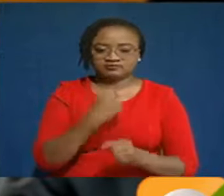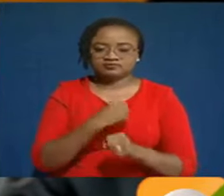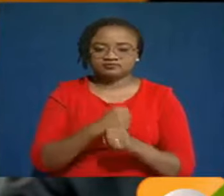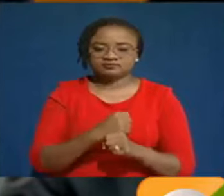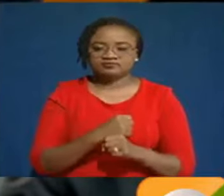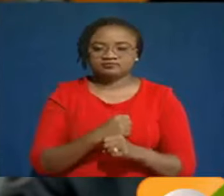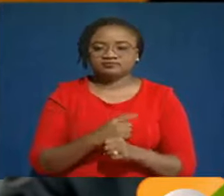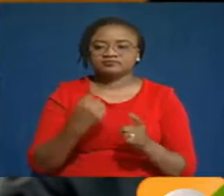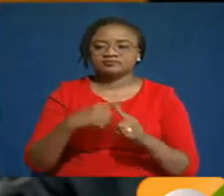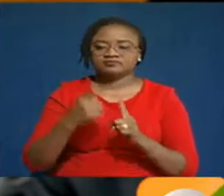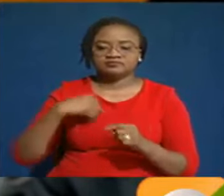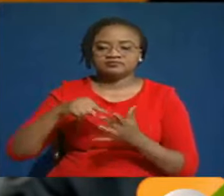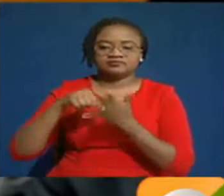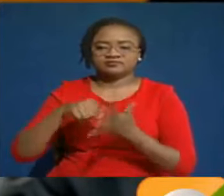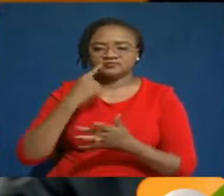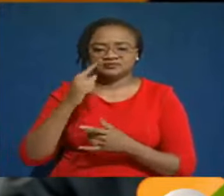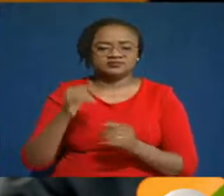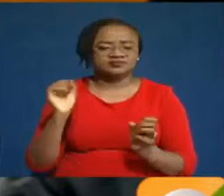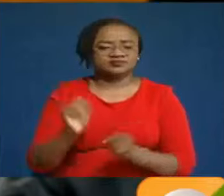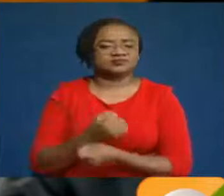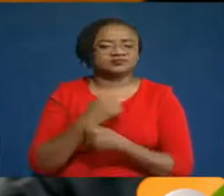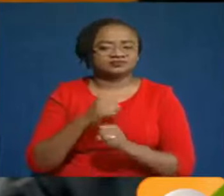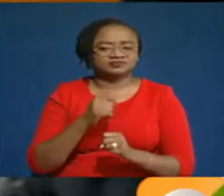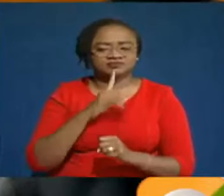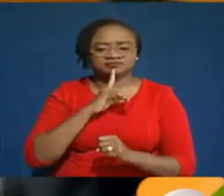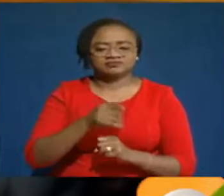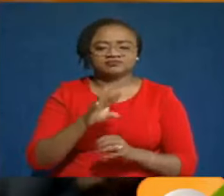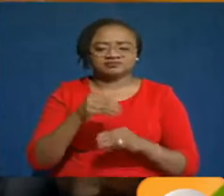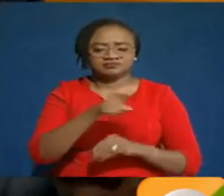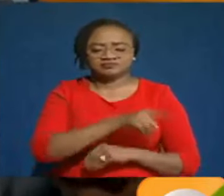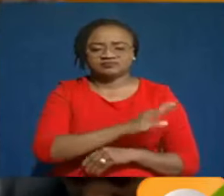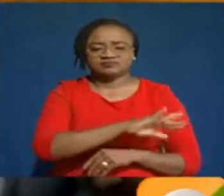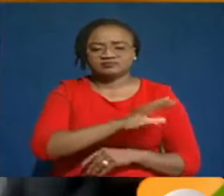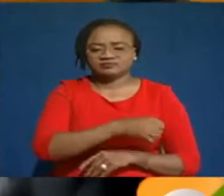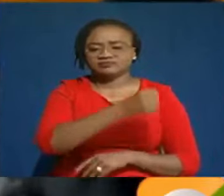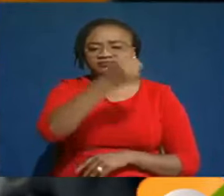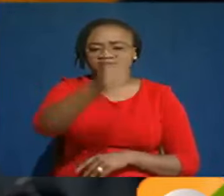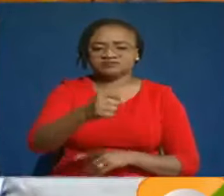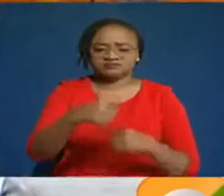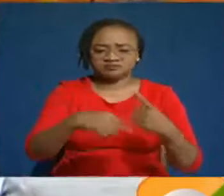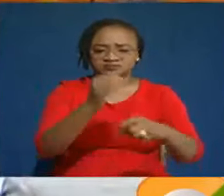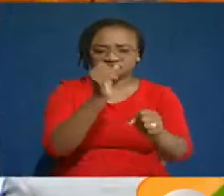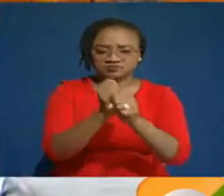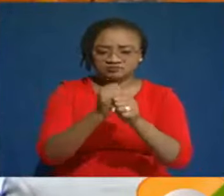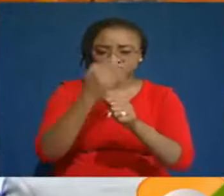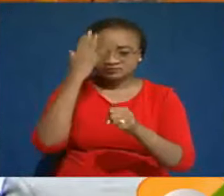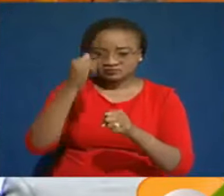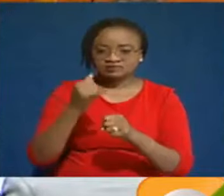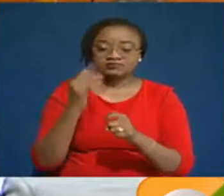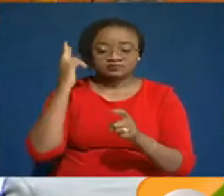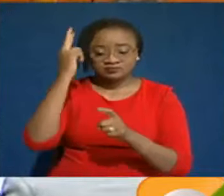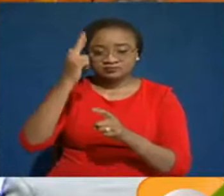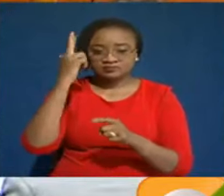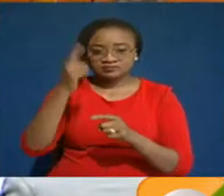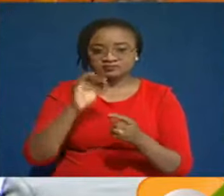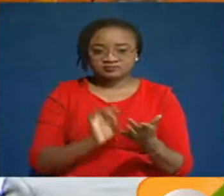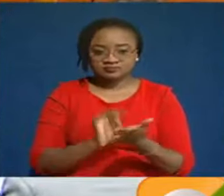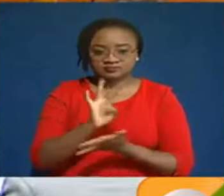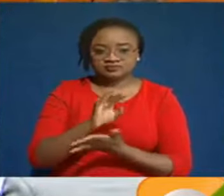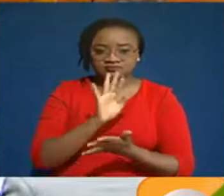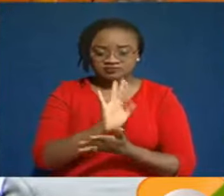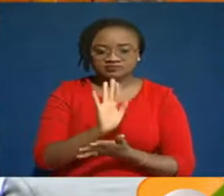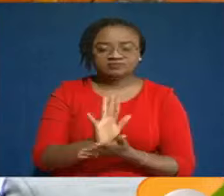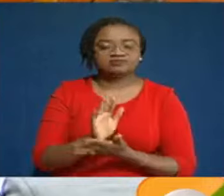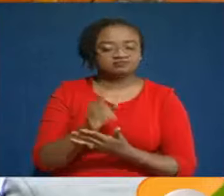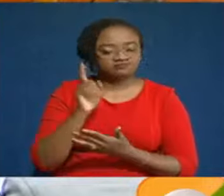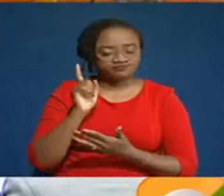conservatory orders that reinstate this person back to office because of the reasons why he was impeached.